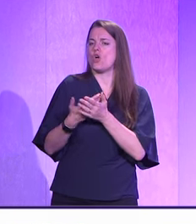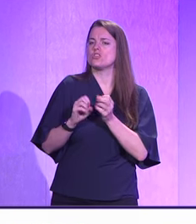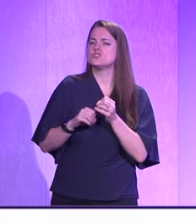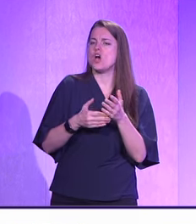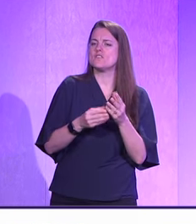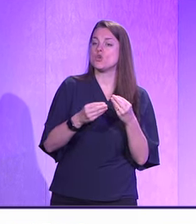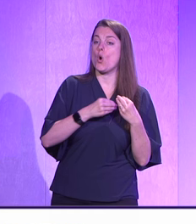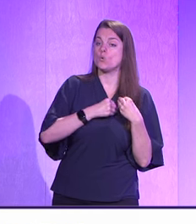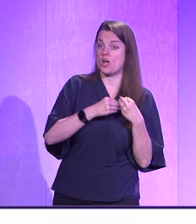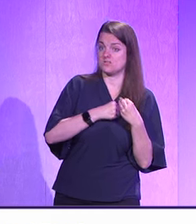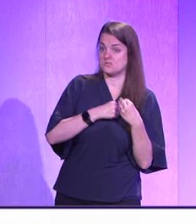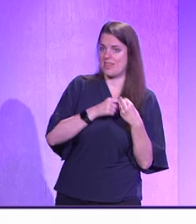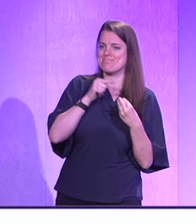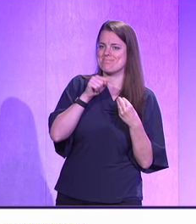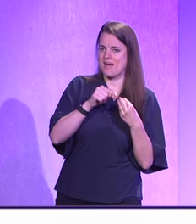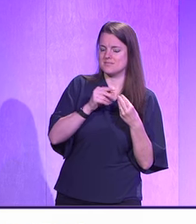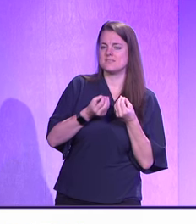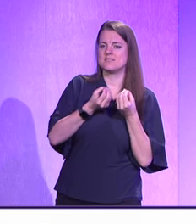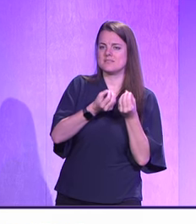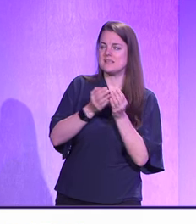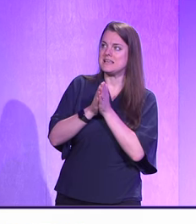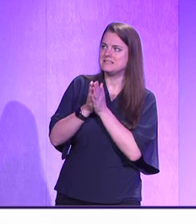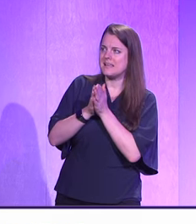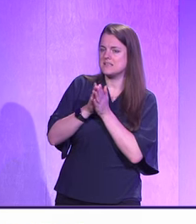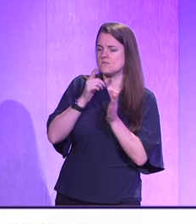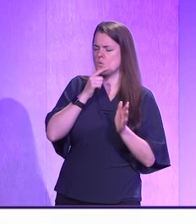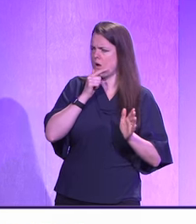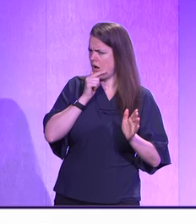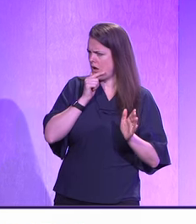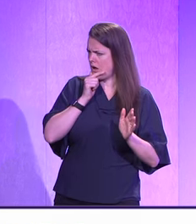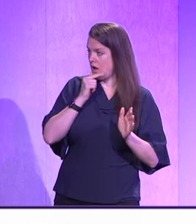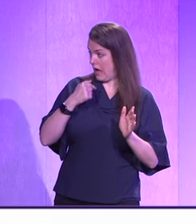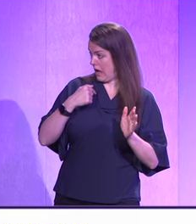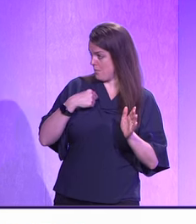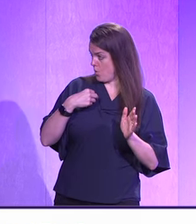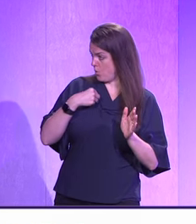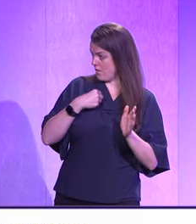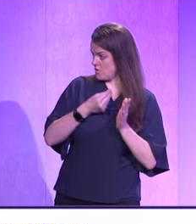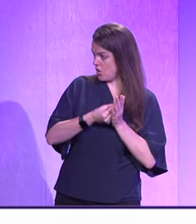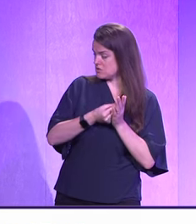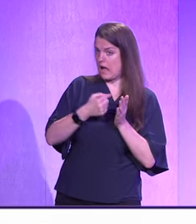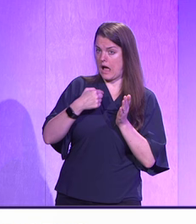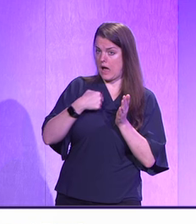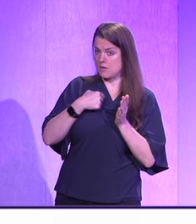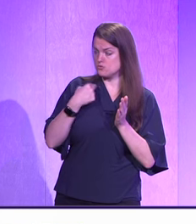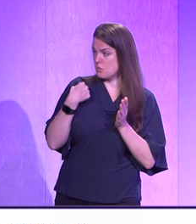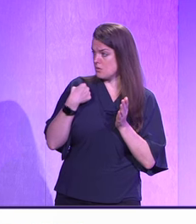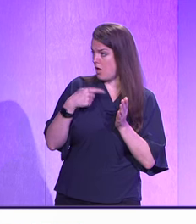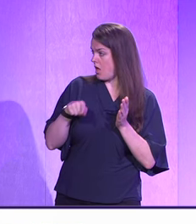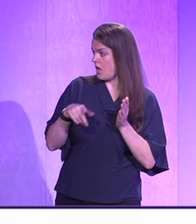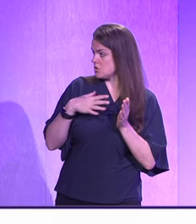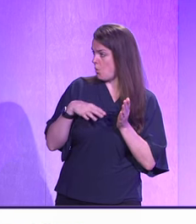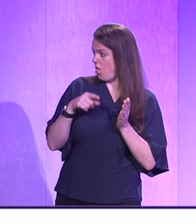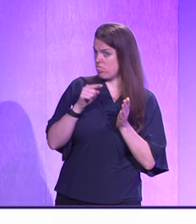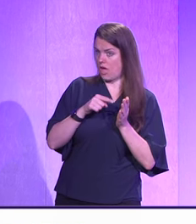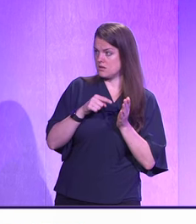spend on their service actually gave them an incentive to think about the context of their service boundaries. So they were like, I don't want that